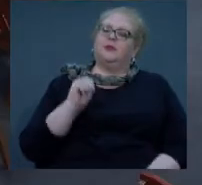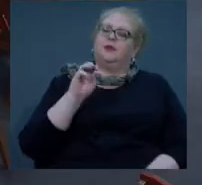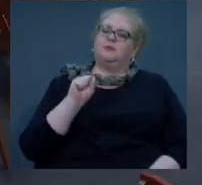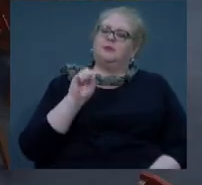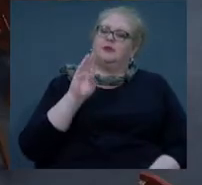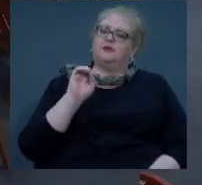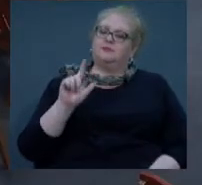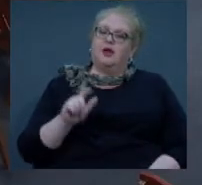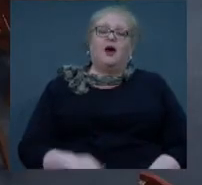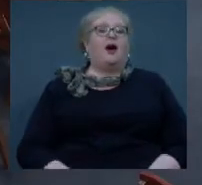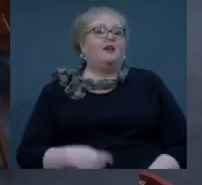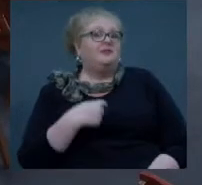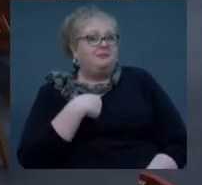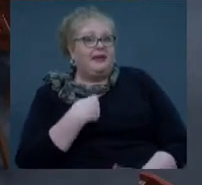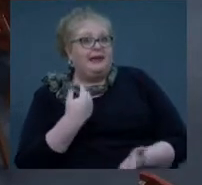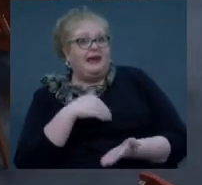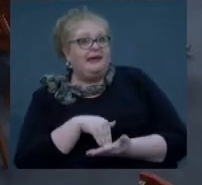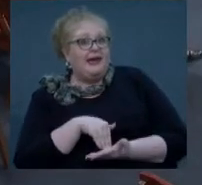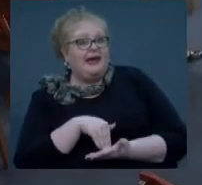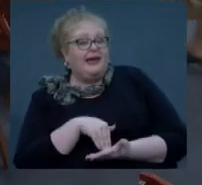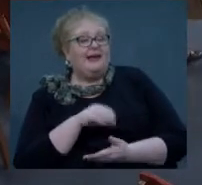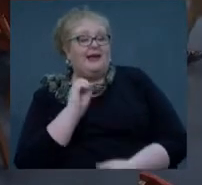again? Okay.